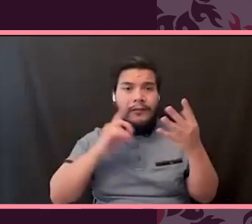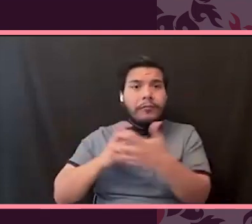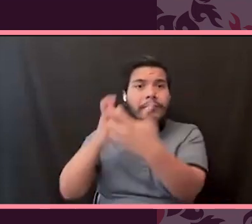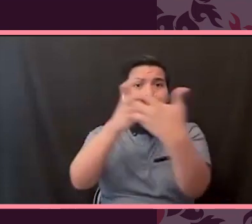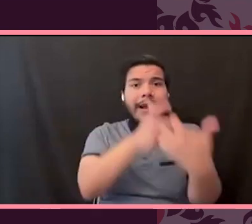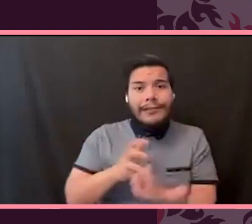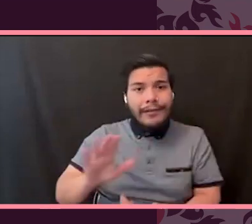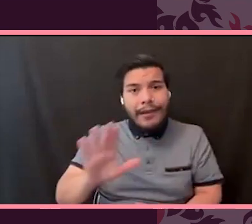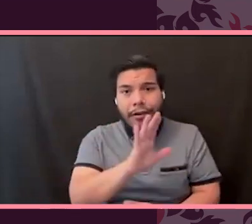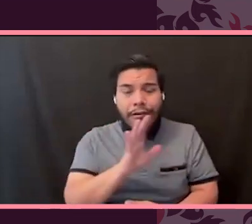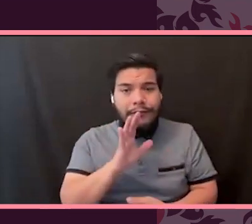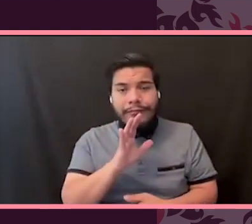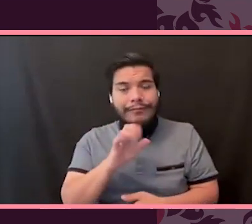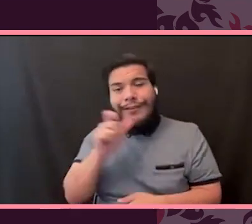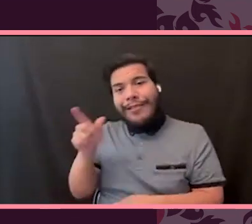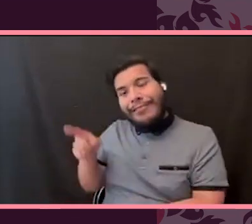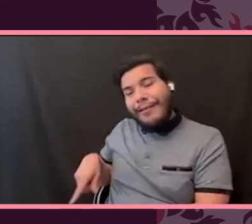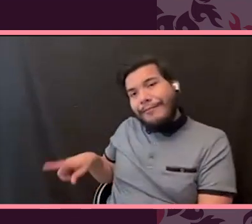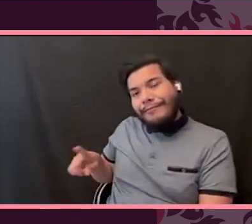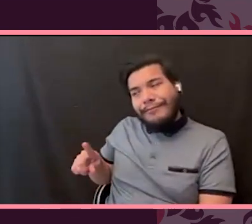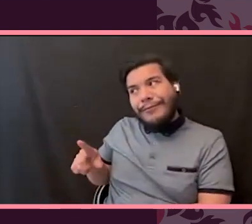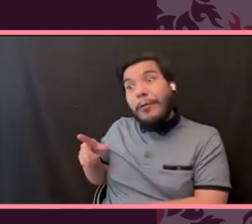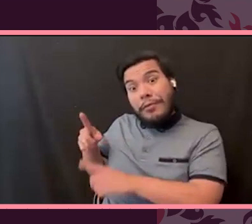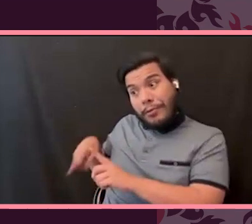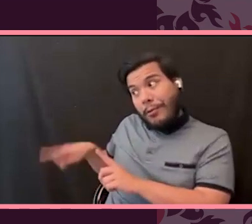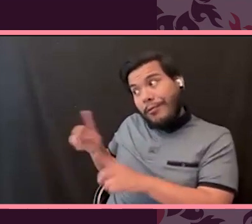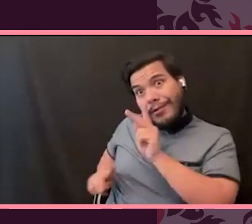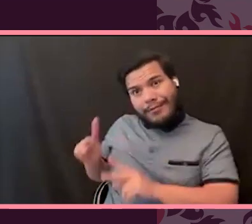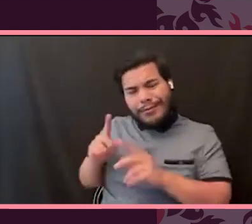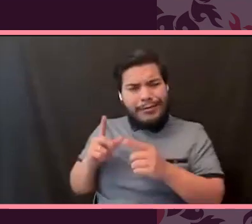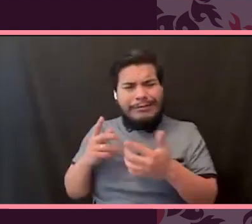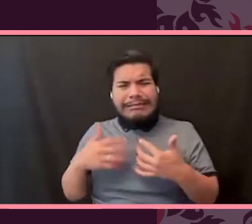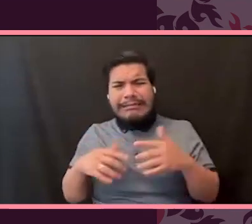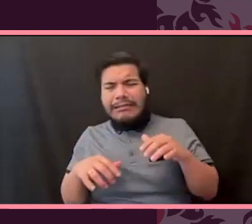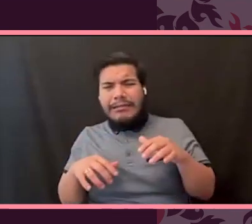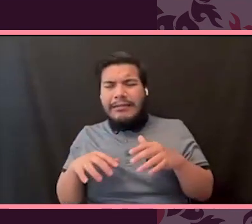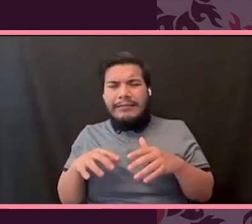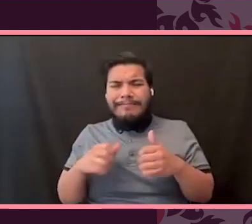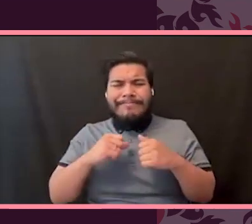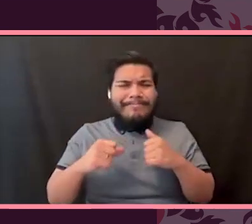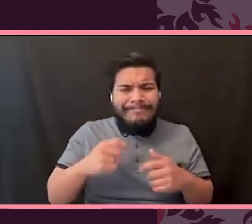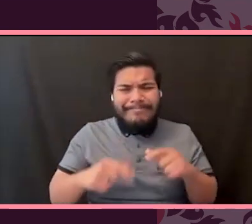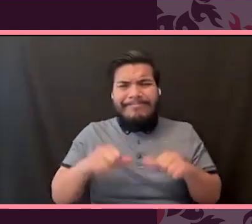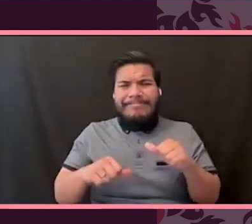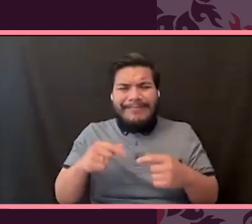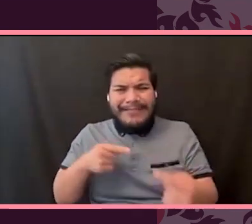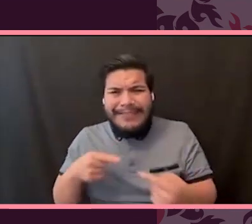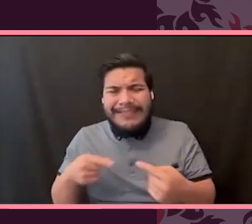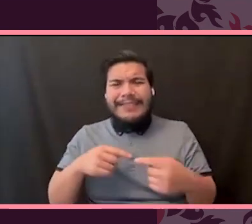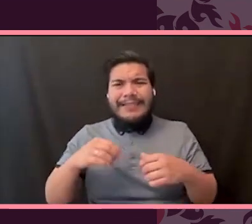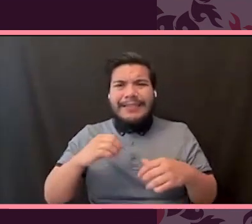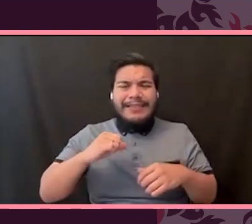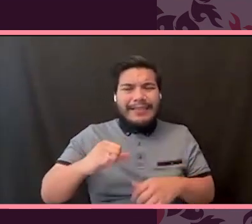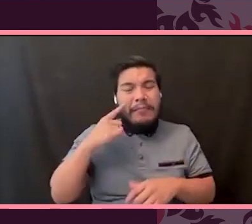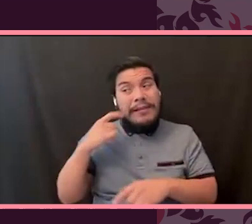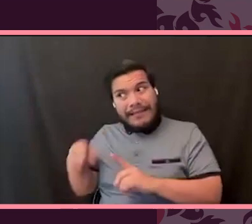And they're struggling in this moment to be present because they're so used to the world that is